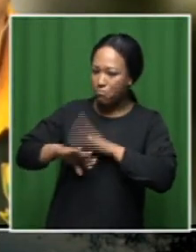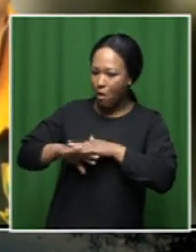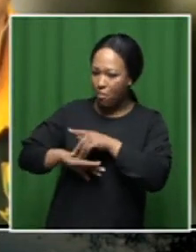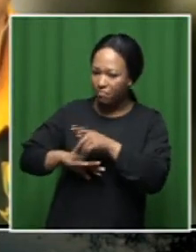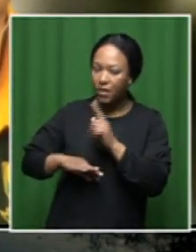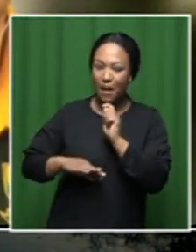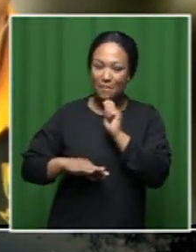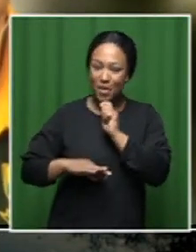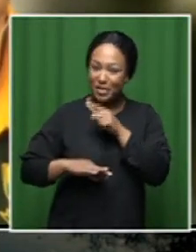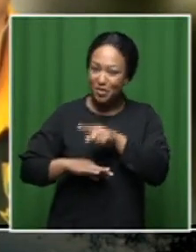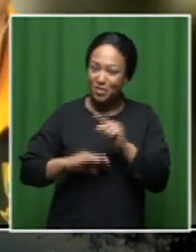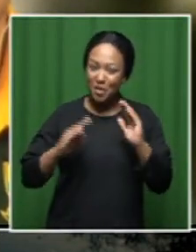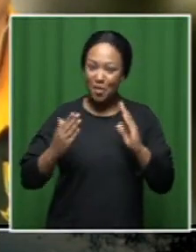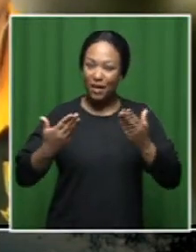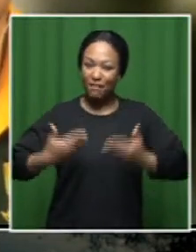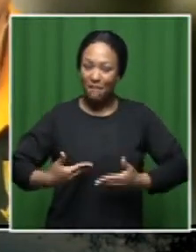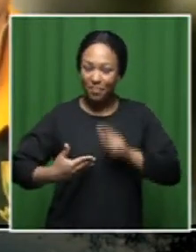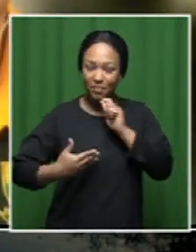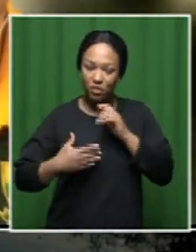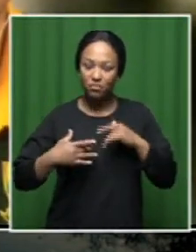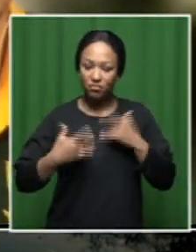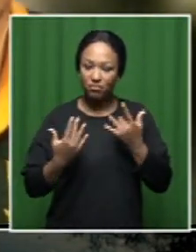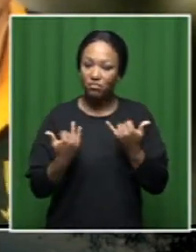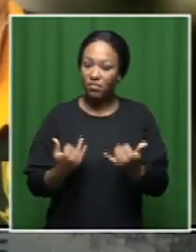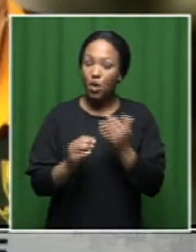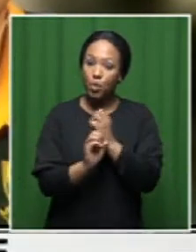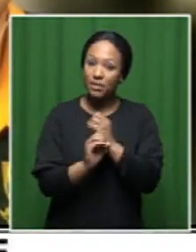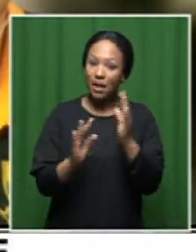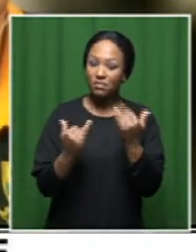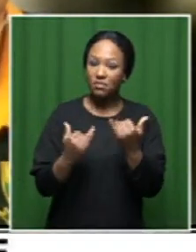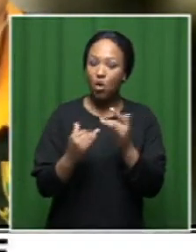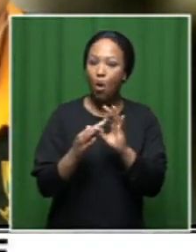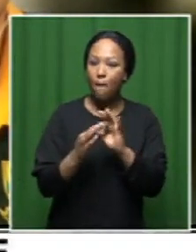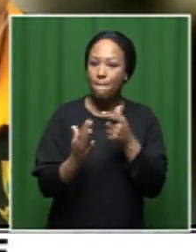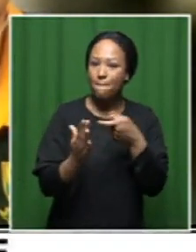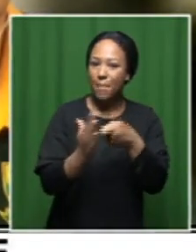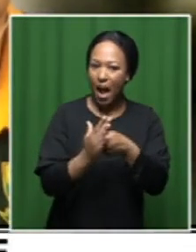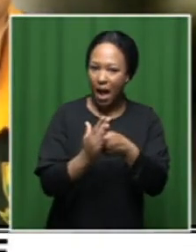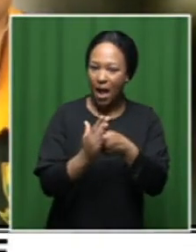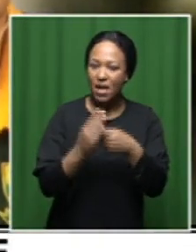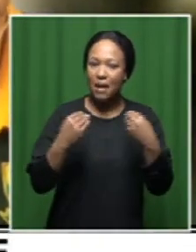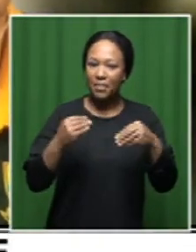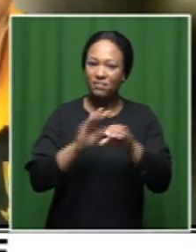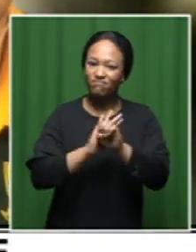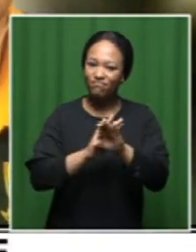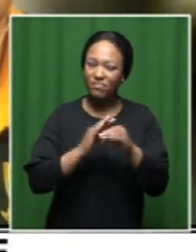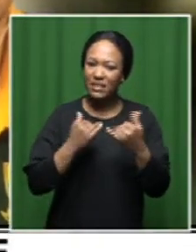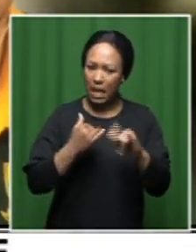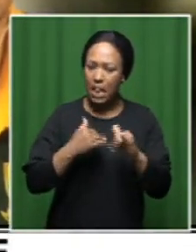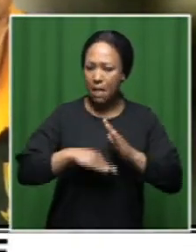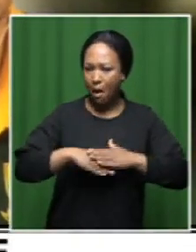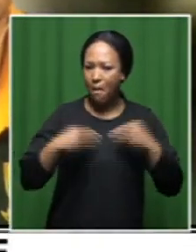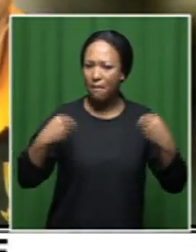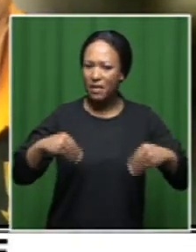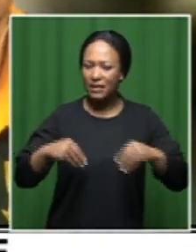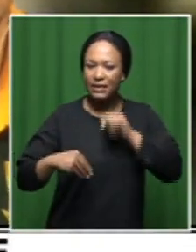good morning to you. A warm welcome to Morning Live. I mean, let's start with why the home buying market still remains a hive of activity,